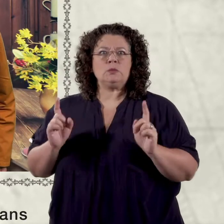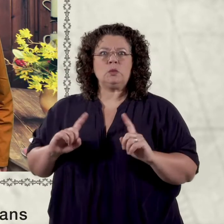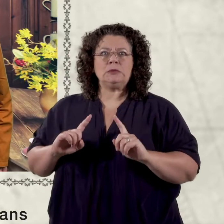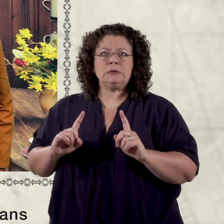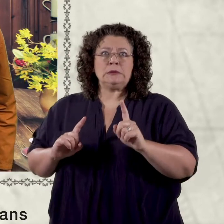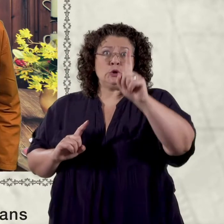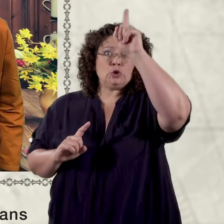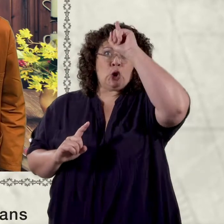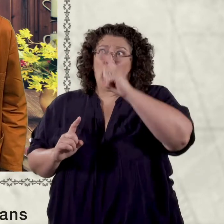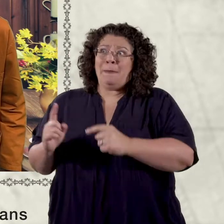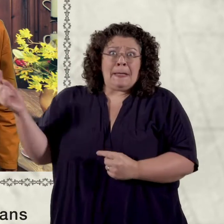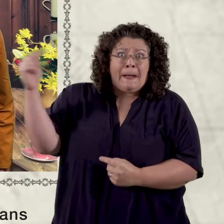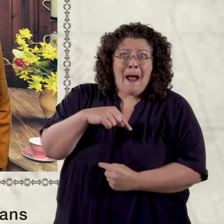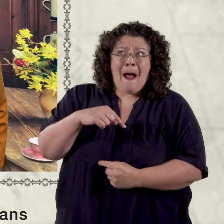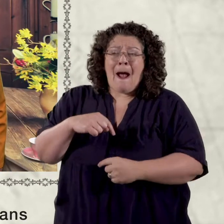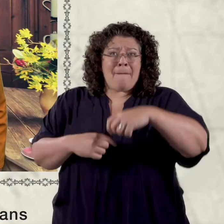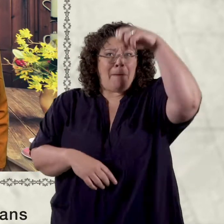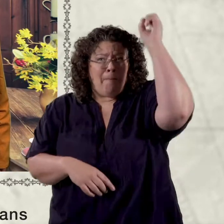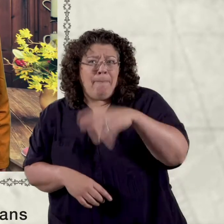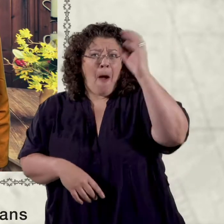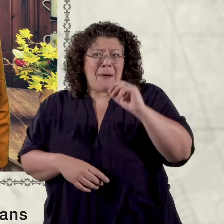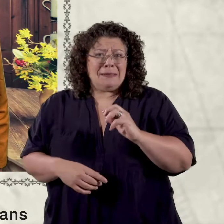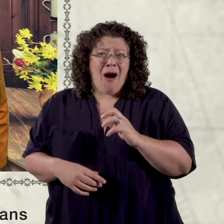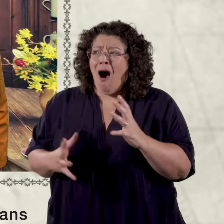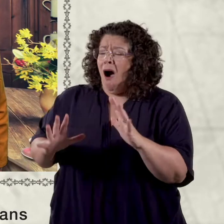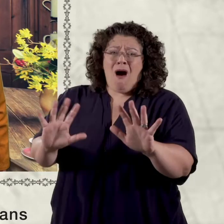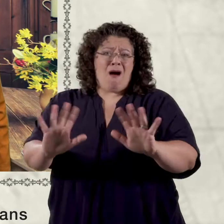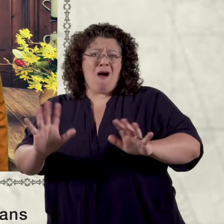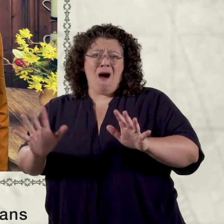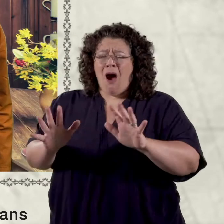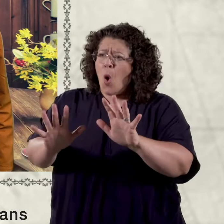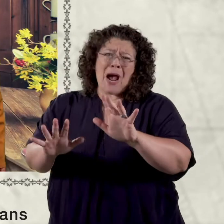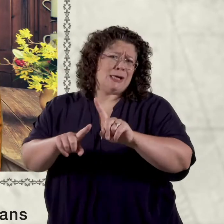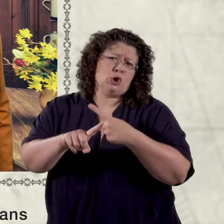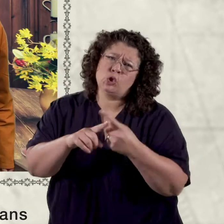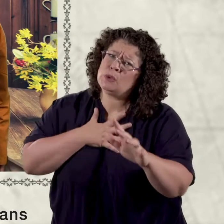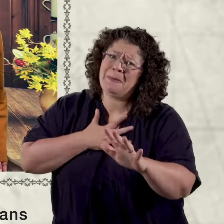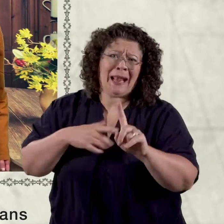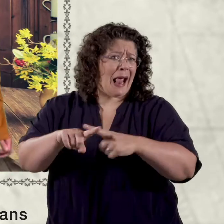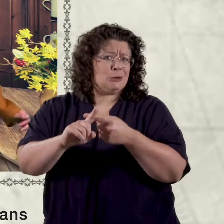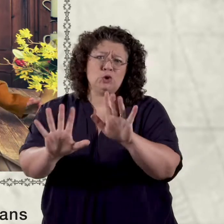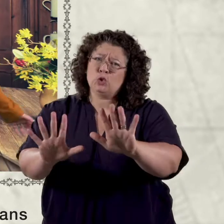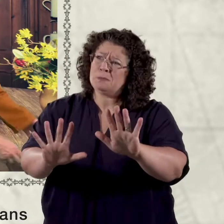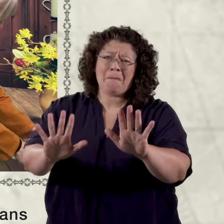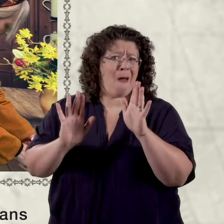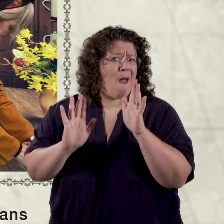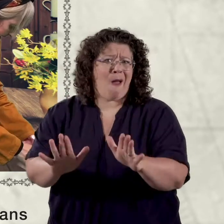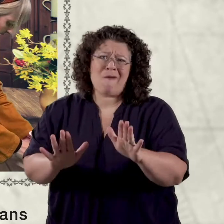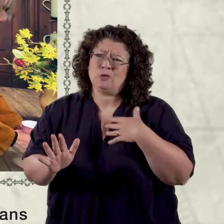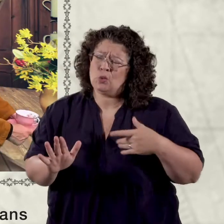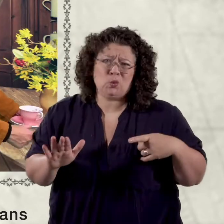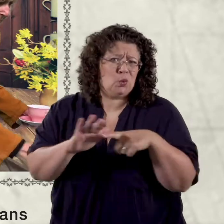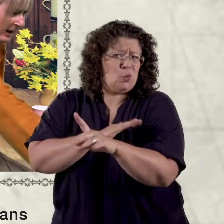that's the siren to tell us that the Germans are on their way to bomb us. Excuse me.